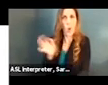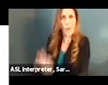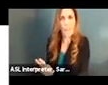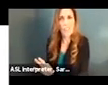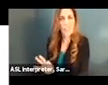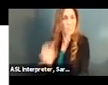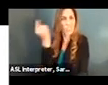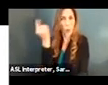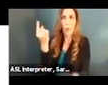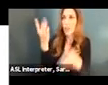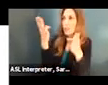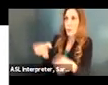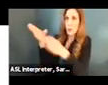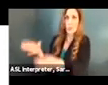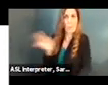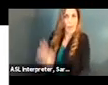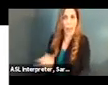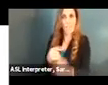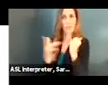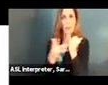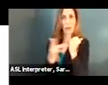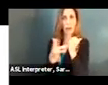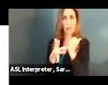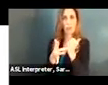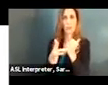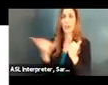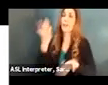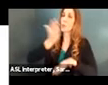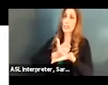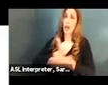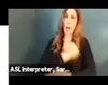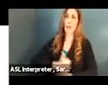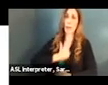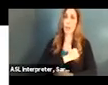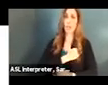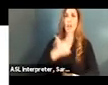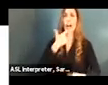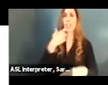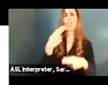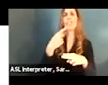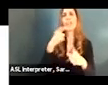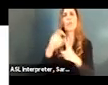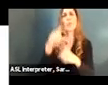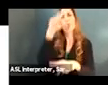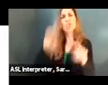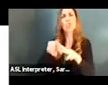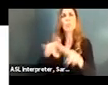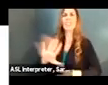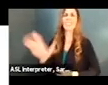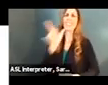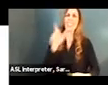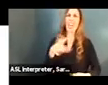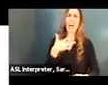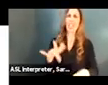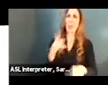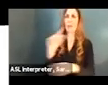person. So, and I have to stop and apologize. I just called the term stupid, and I'm trying really hard not to be